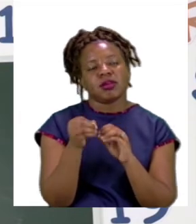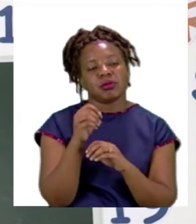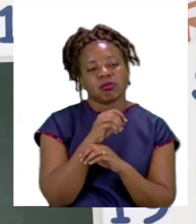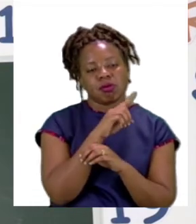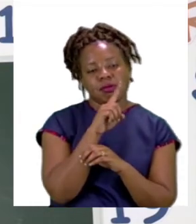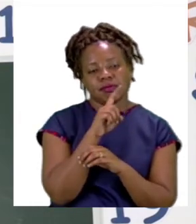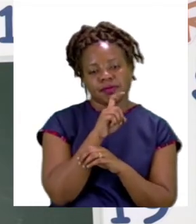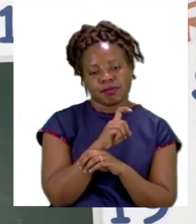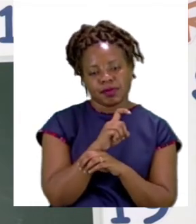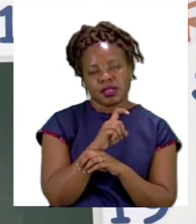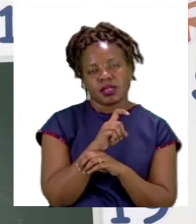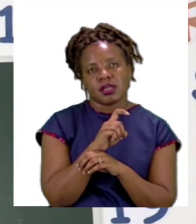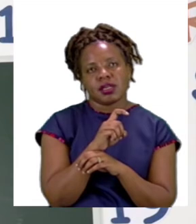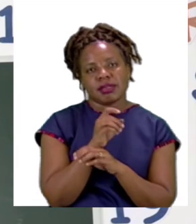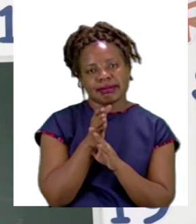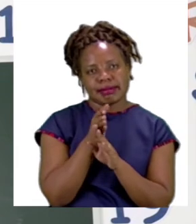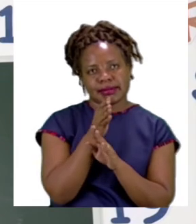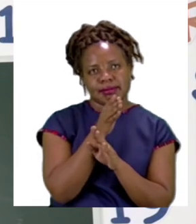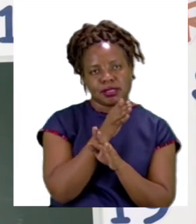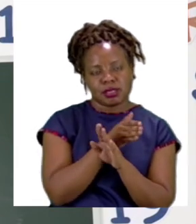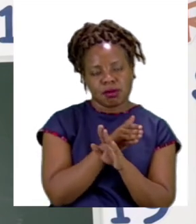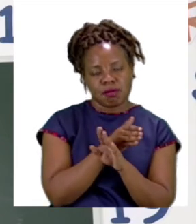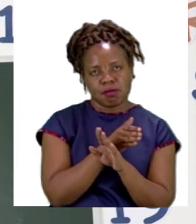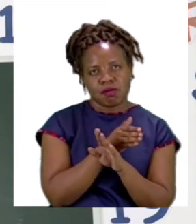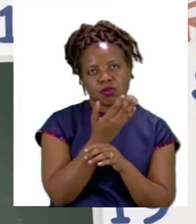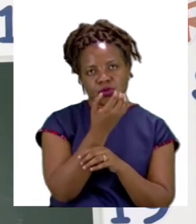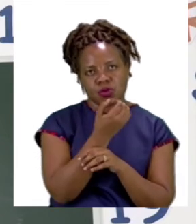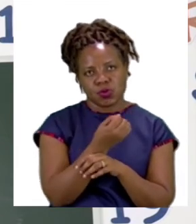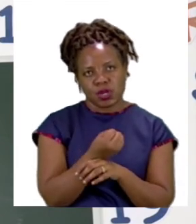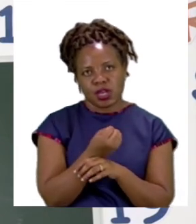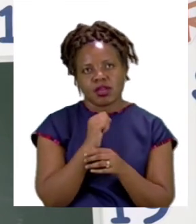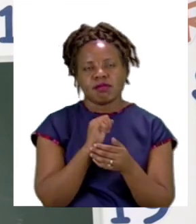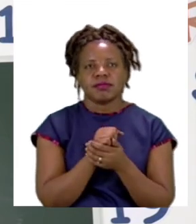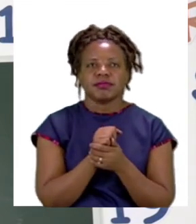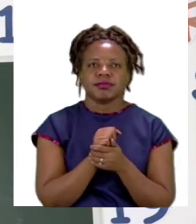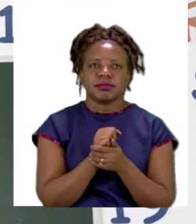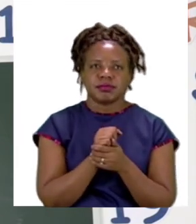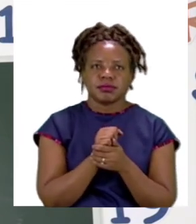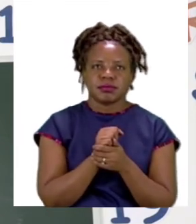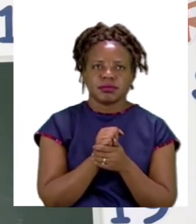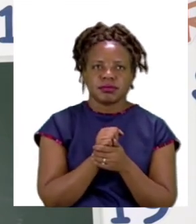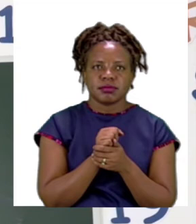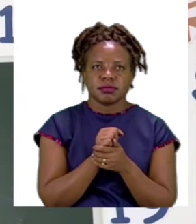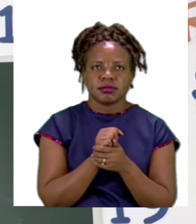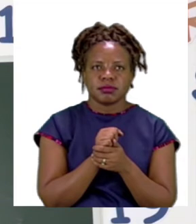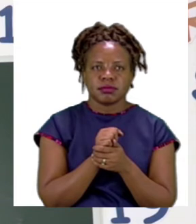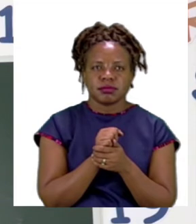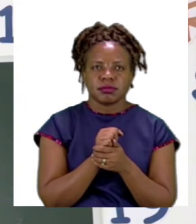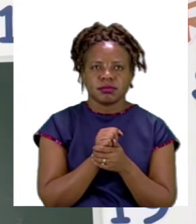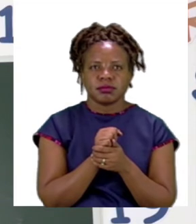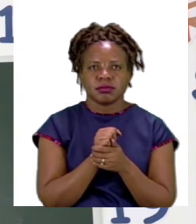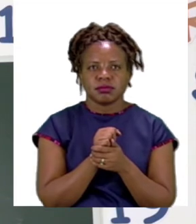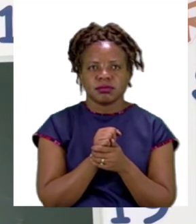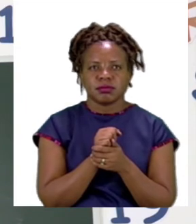next number to carry it for us. So we take our 10, we put it in our bag, and